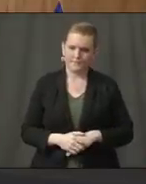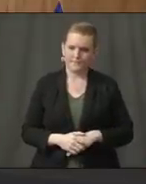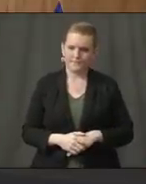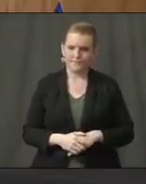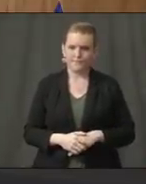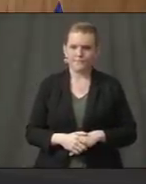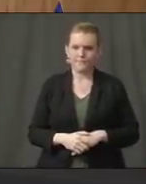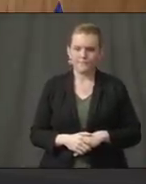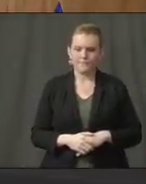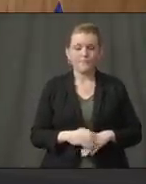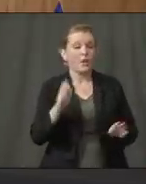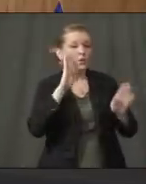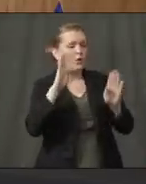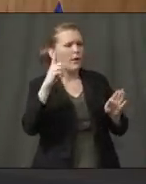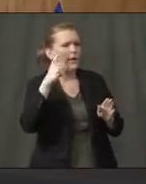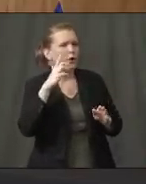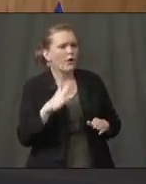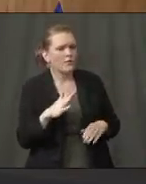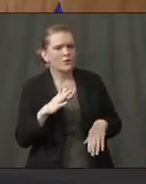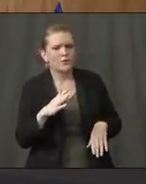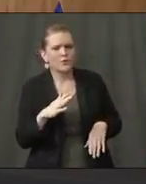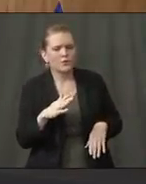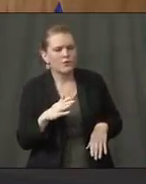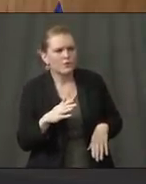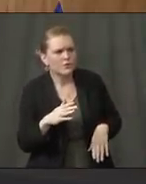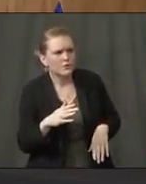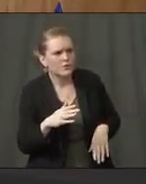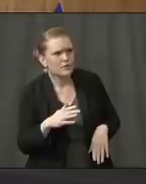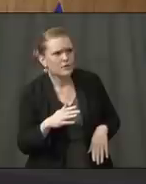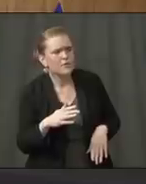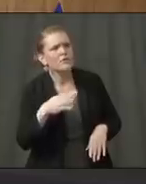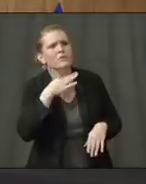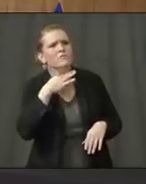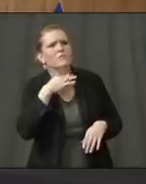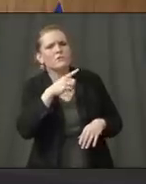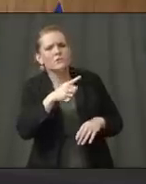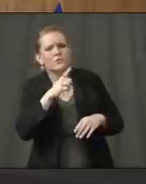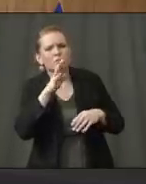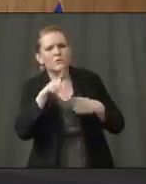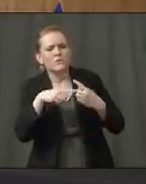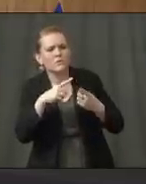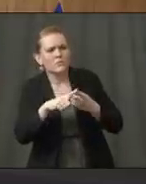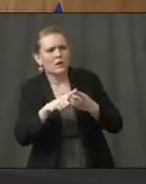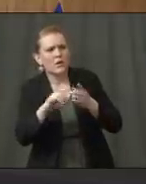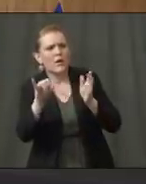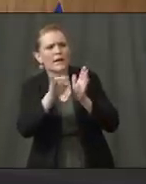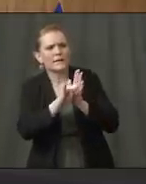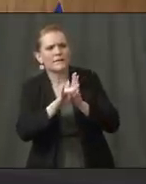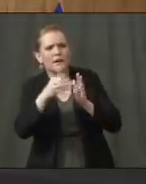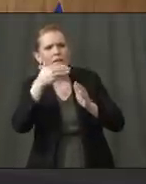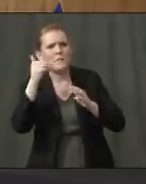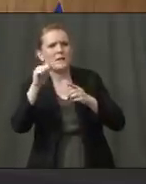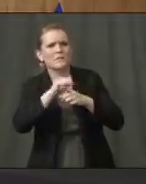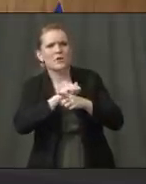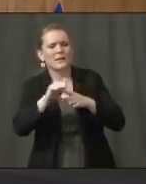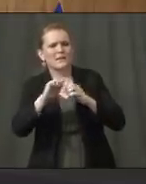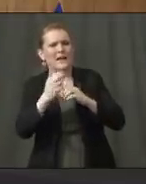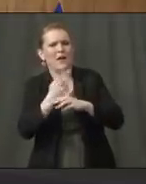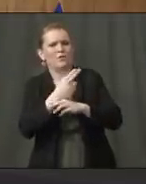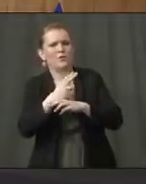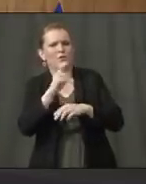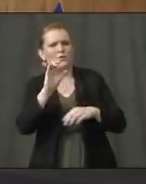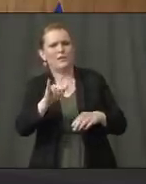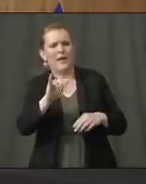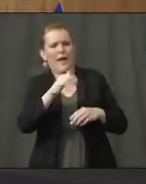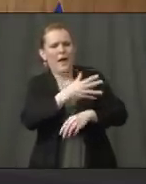Hi, Governor. You talked about identifying best practices for different counties, such as antibody testing down in Fairfield and